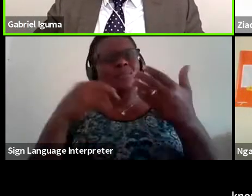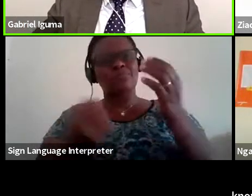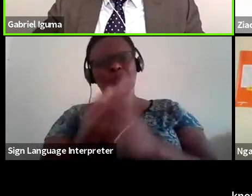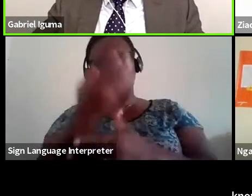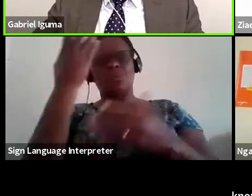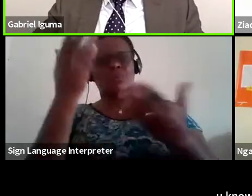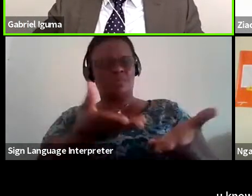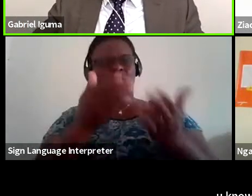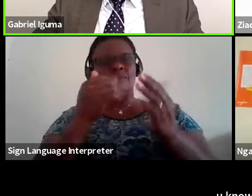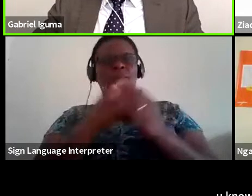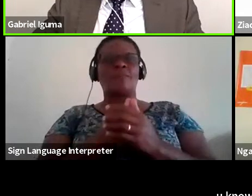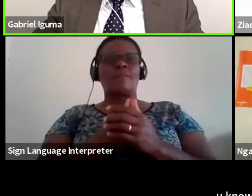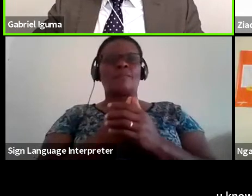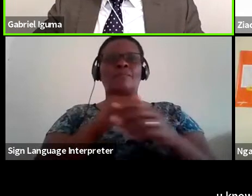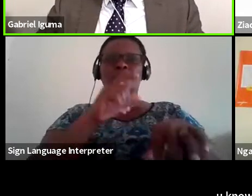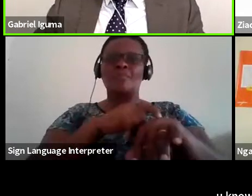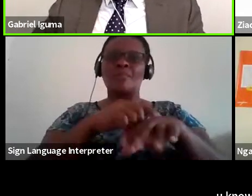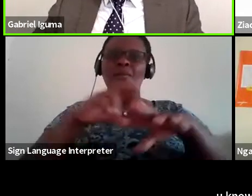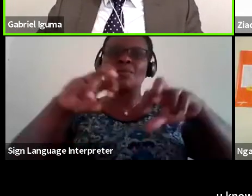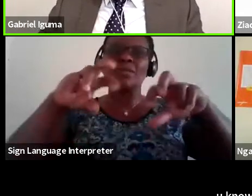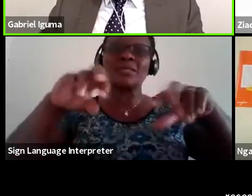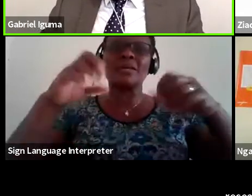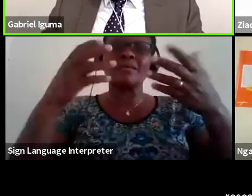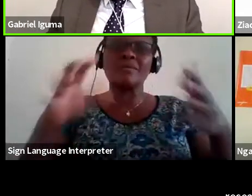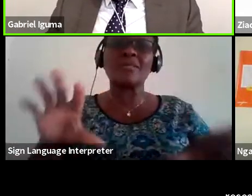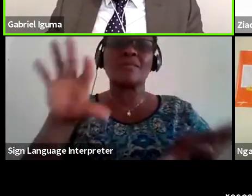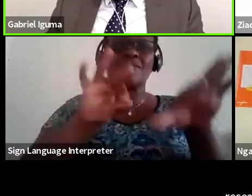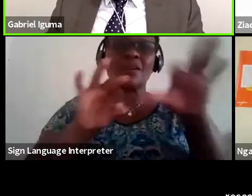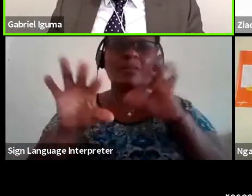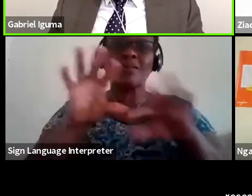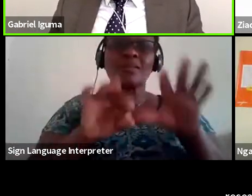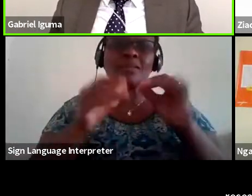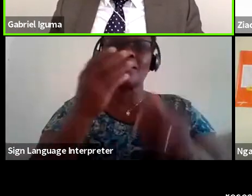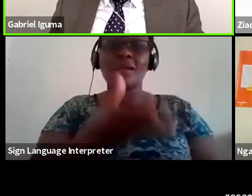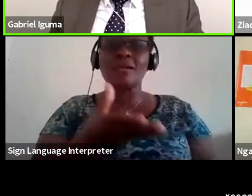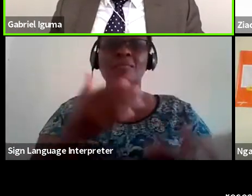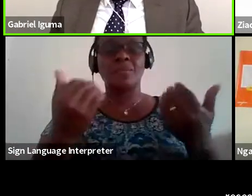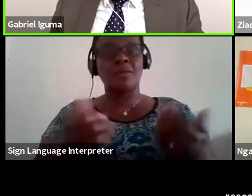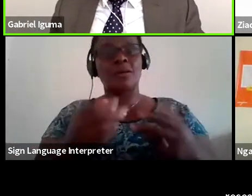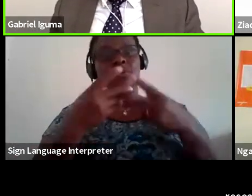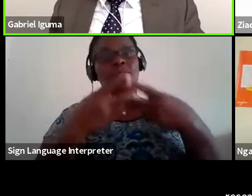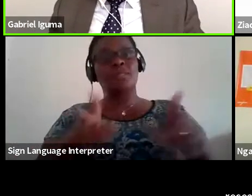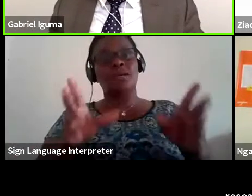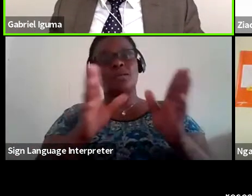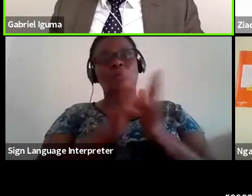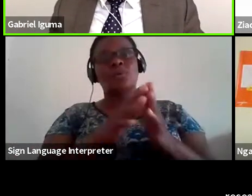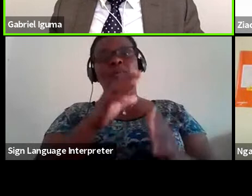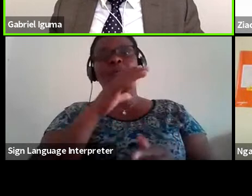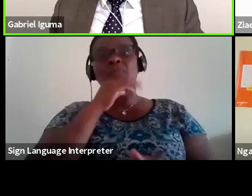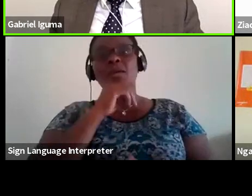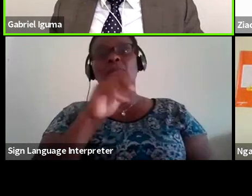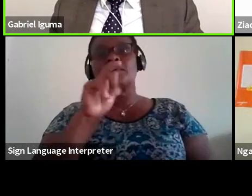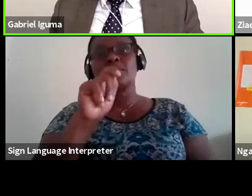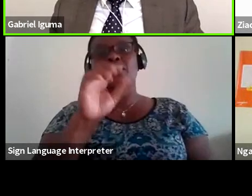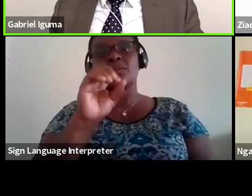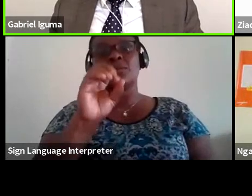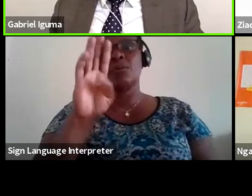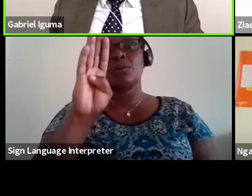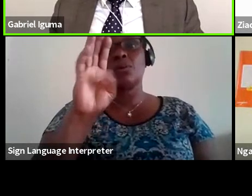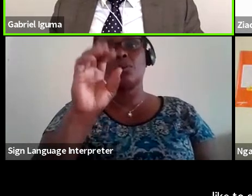research and the findings that Victor has shared. I'd like to start with Tobore, if Tobore has been able to join